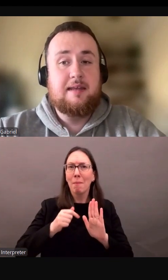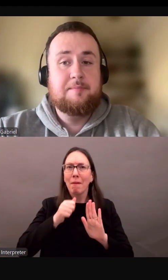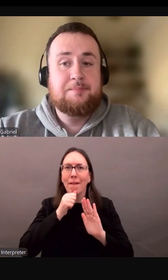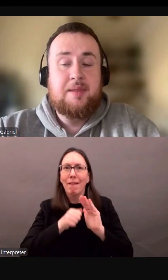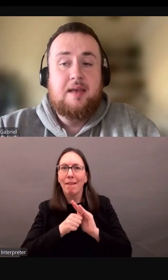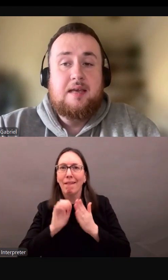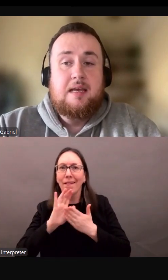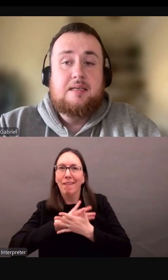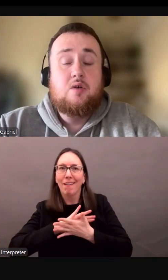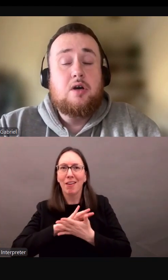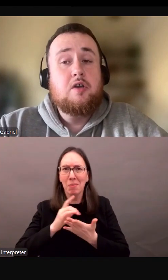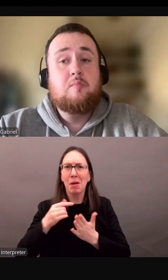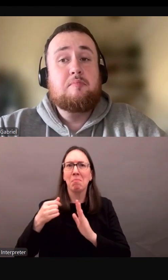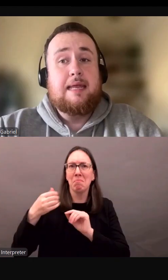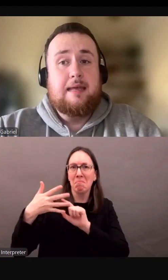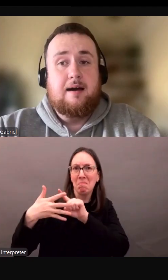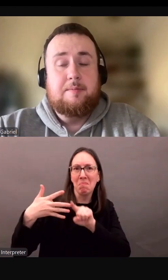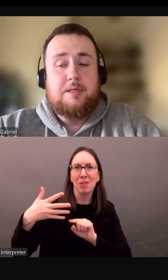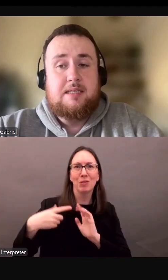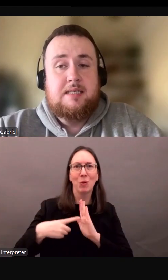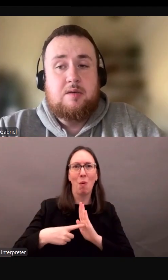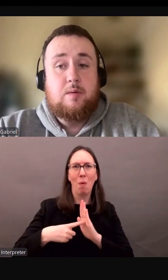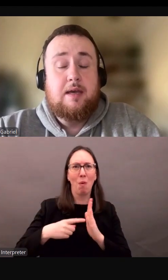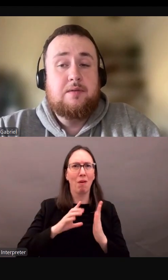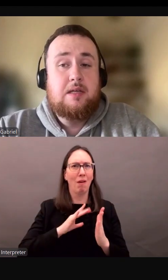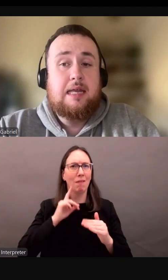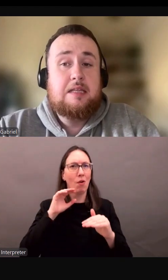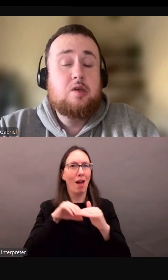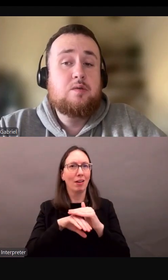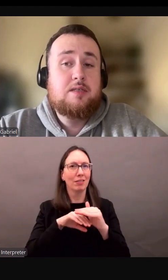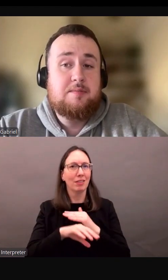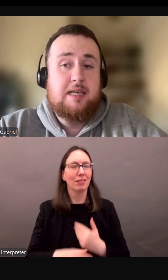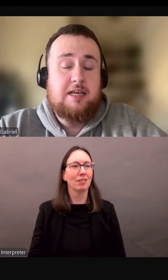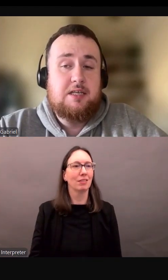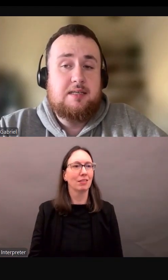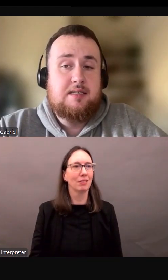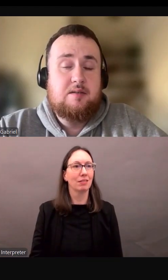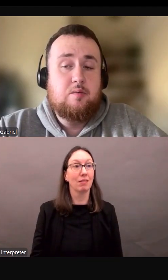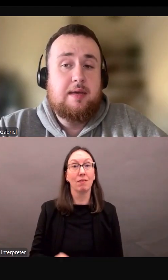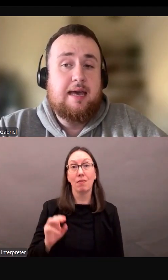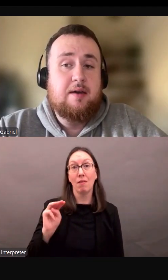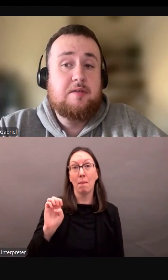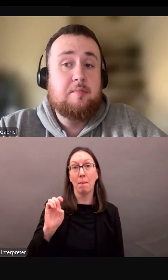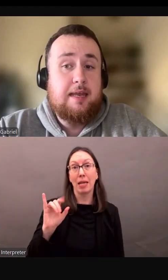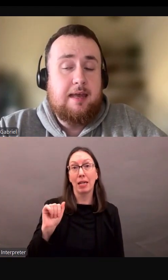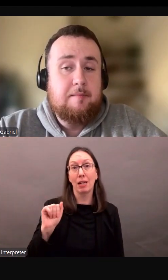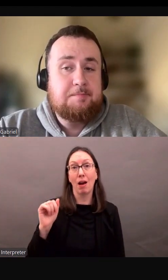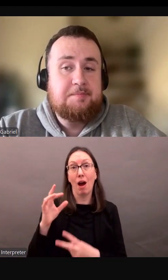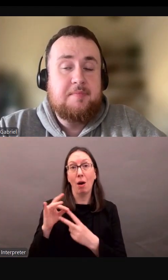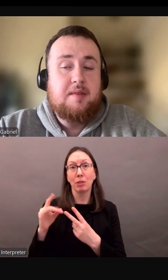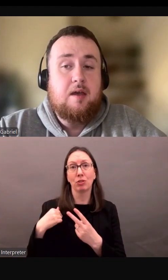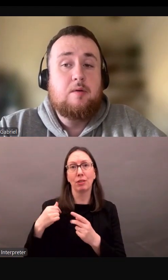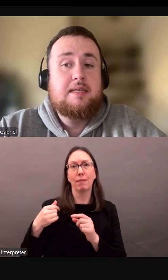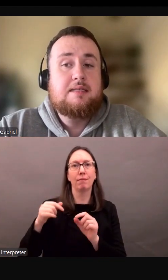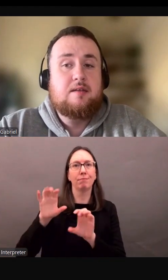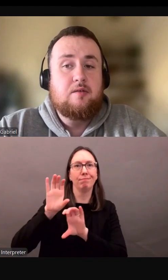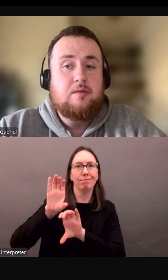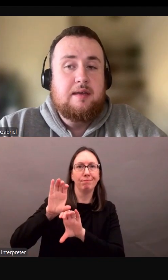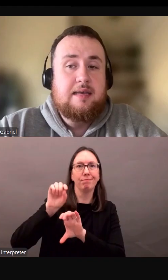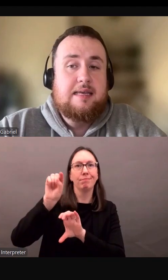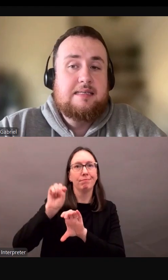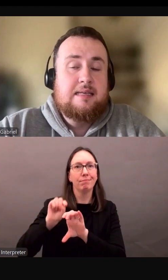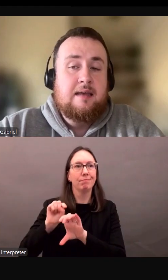accessibility. So under media options, we have kind of two subsections. We have the media. And what these